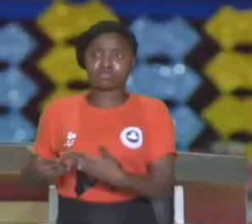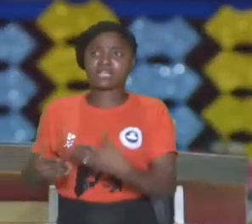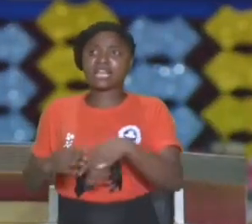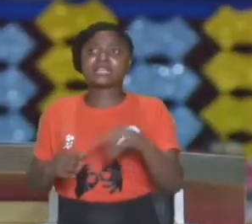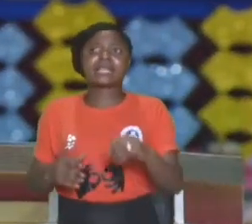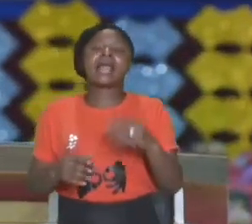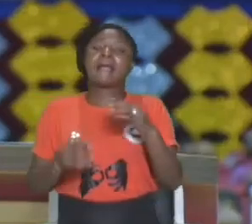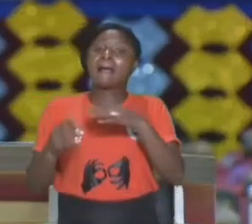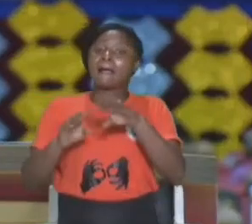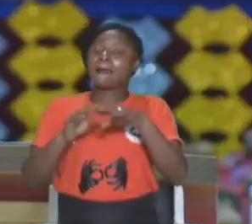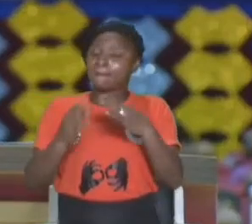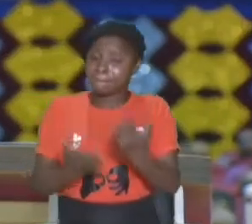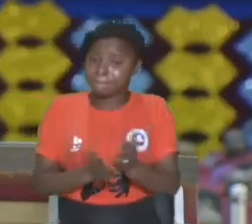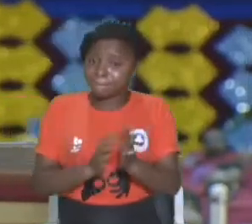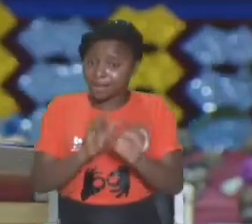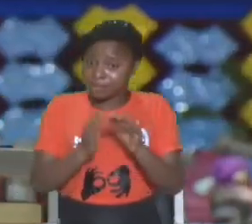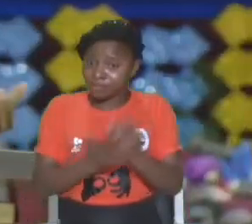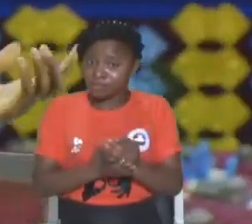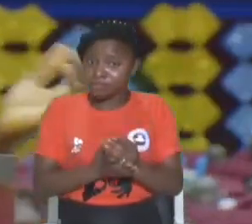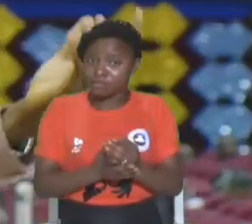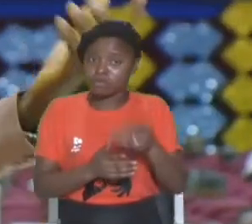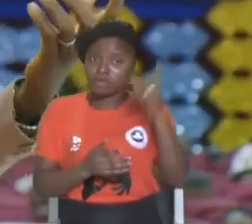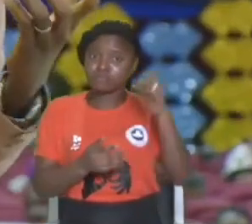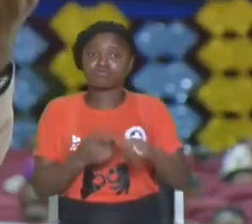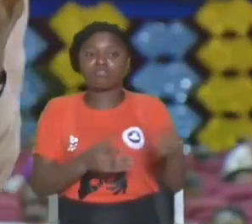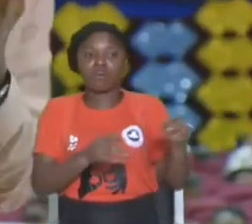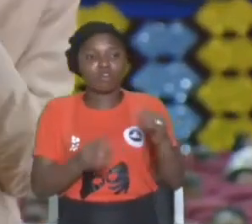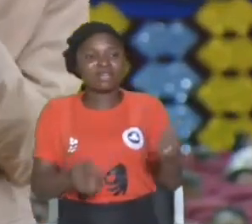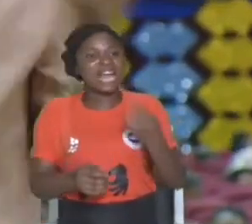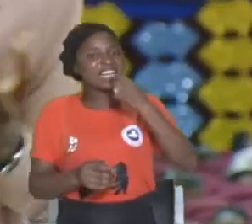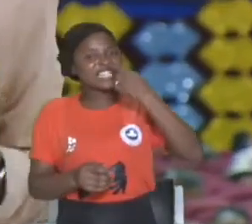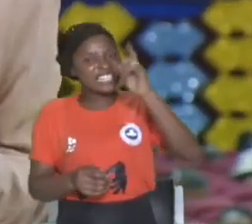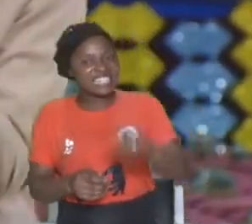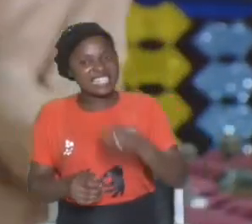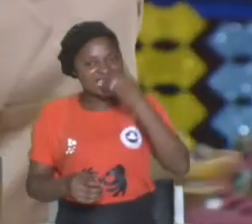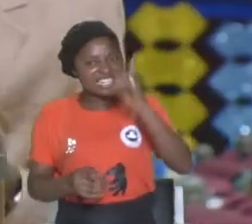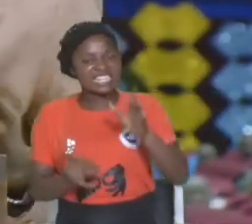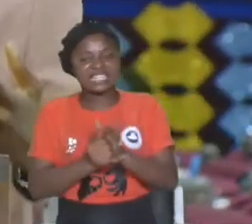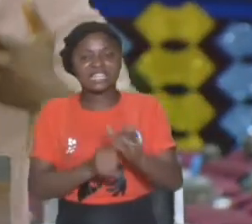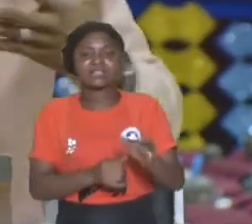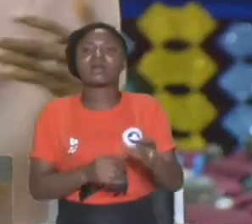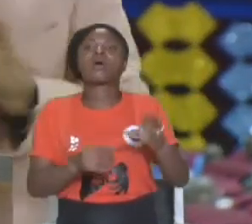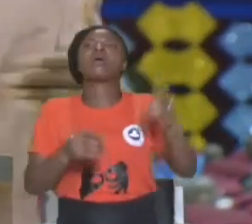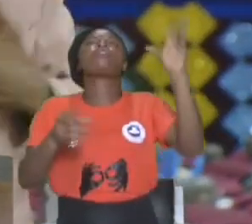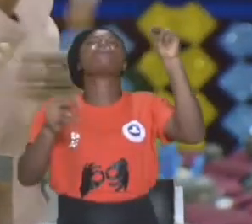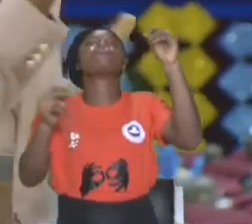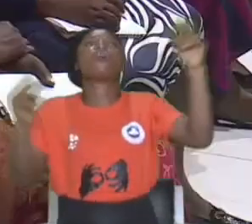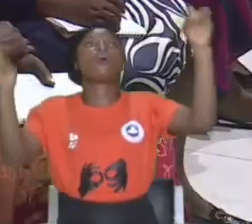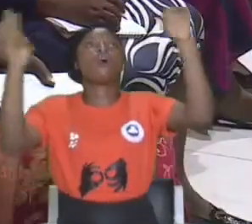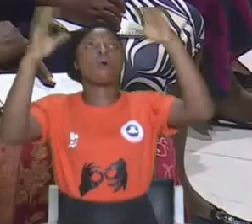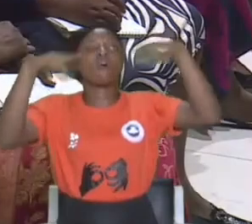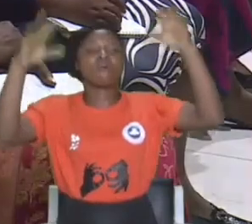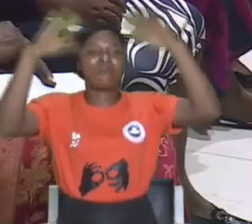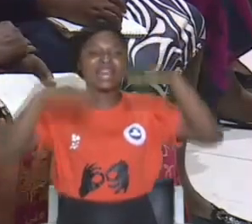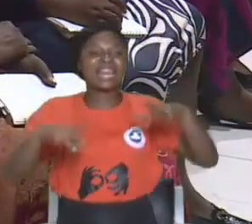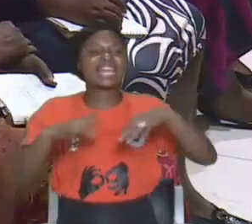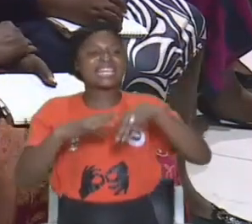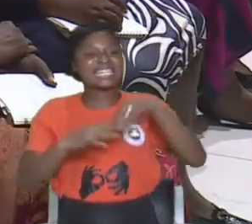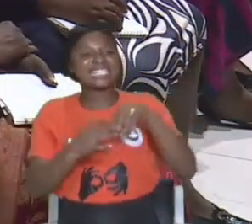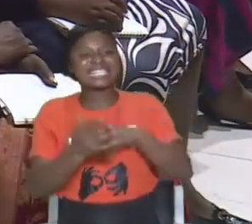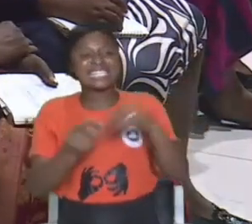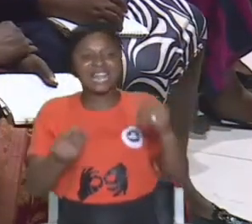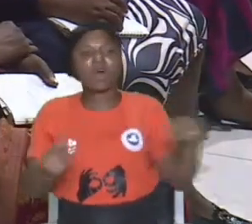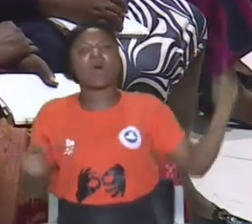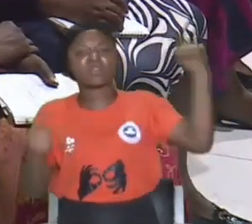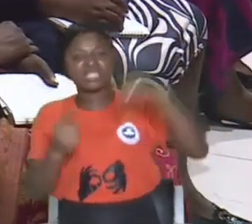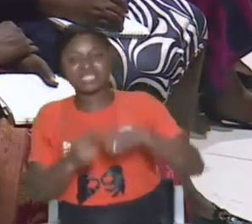to come and issue a decree that water, rain will not fall in this land until I, Elijah,